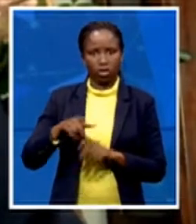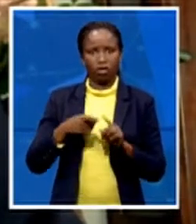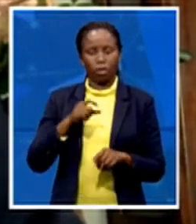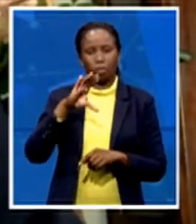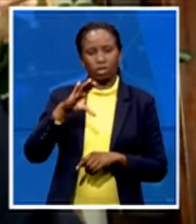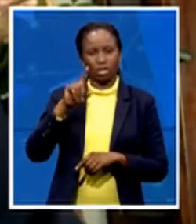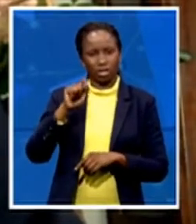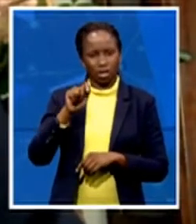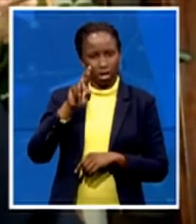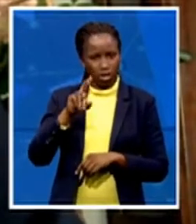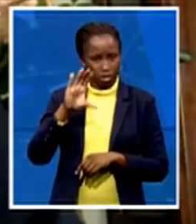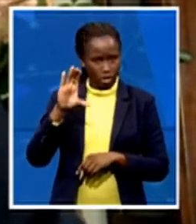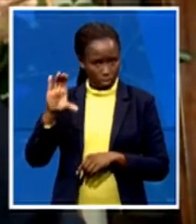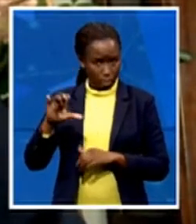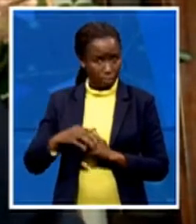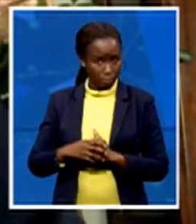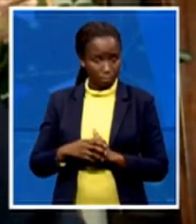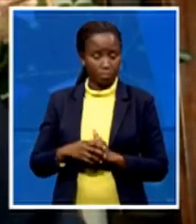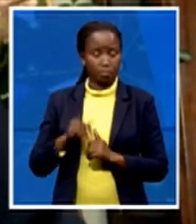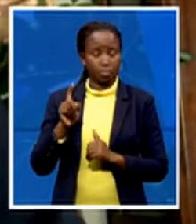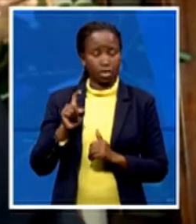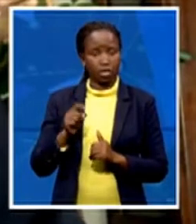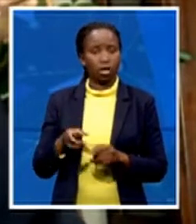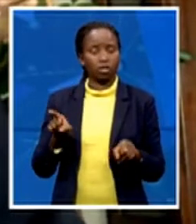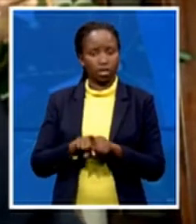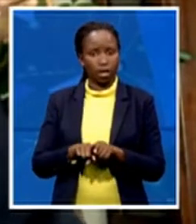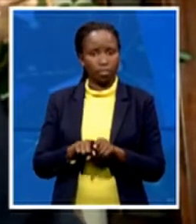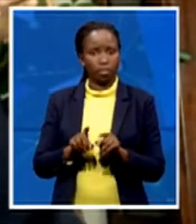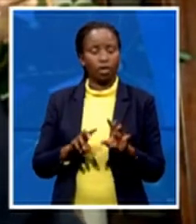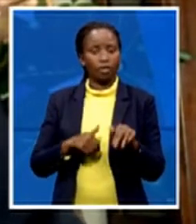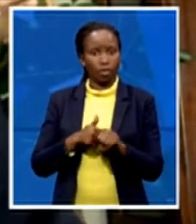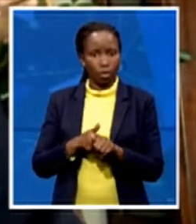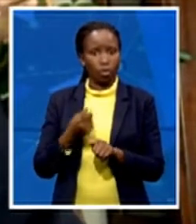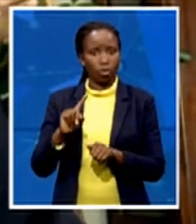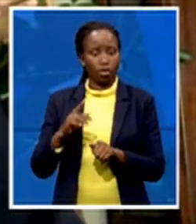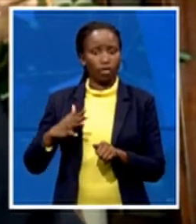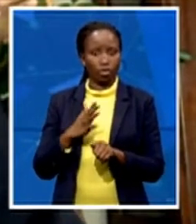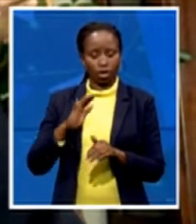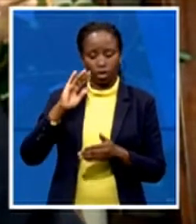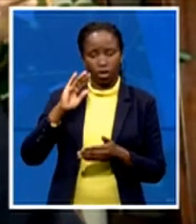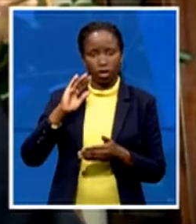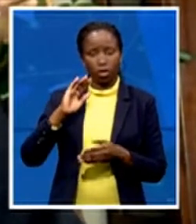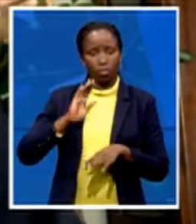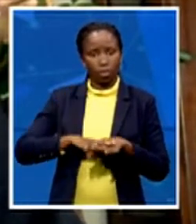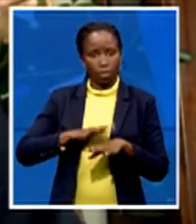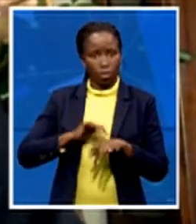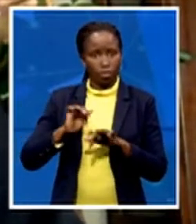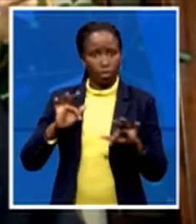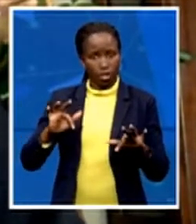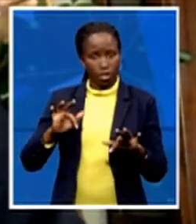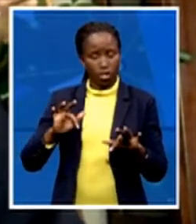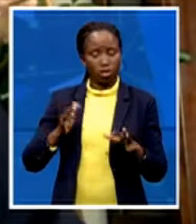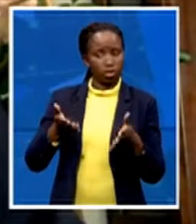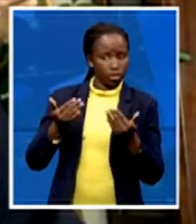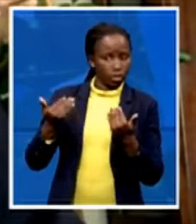to be in line with, as we need to ramp up the number of vaccines as we move to the different age cohorts, 40 years